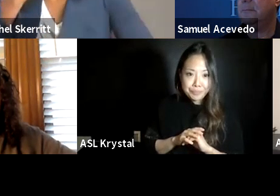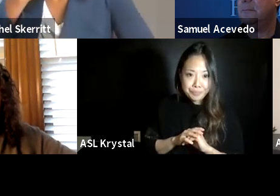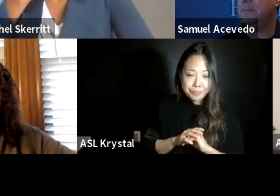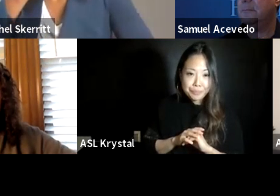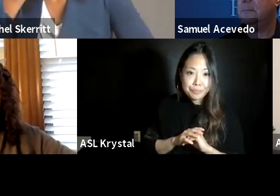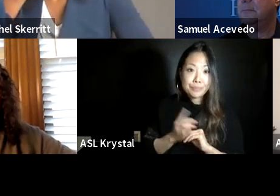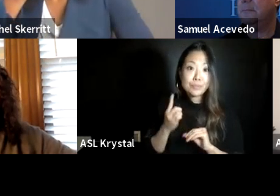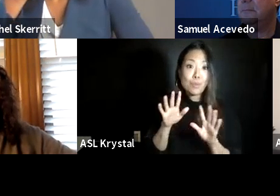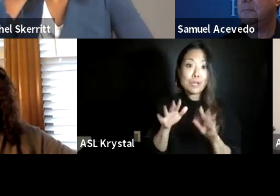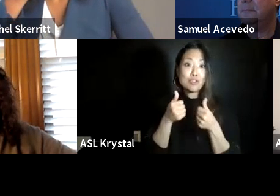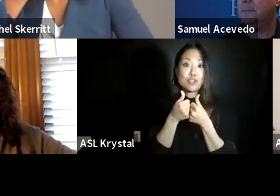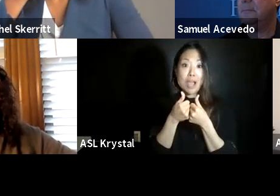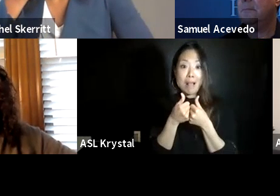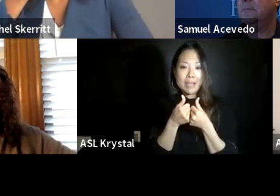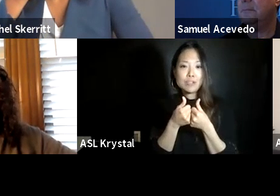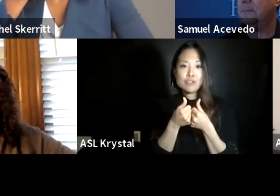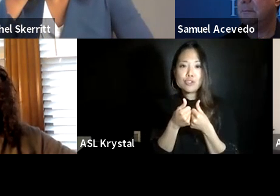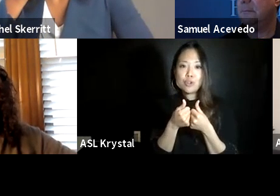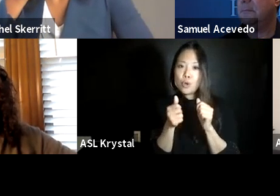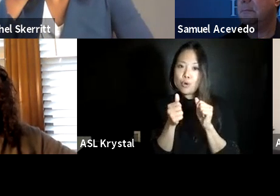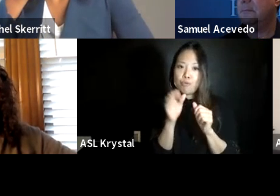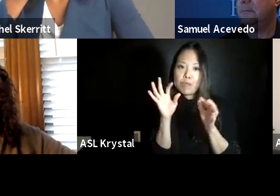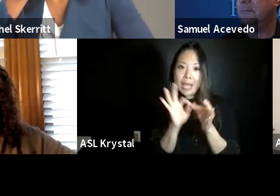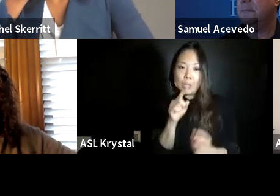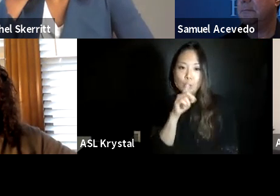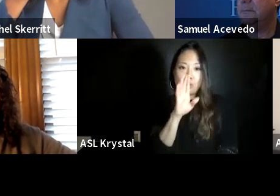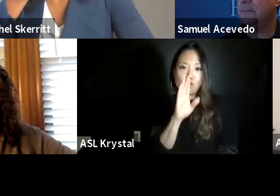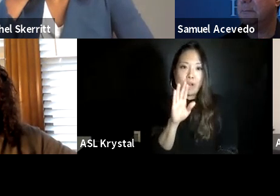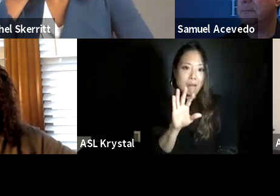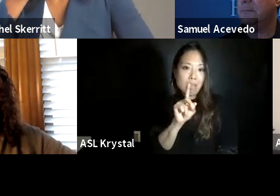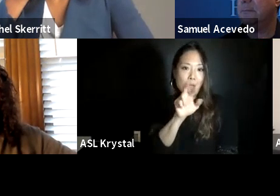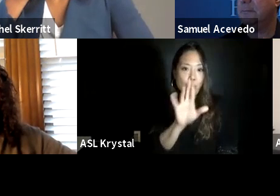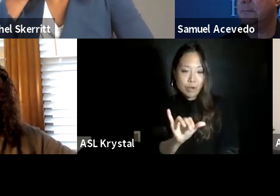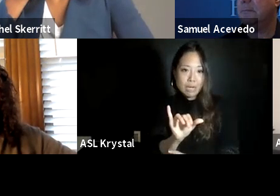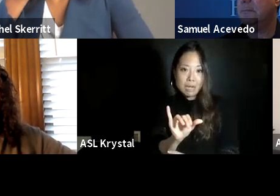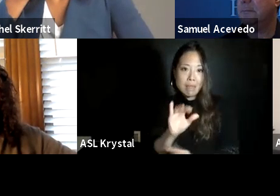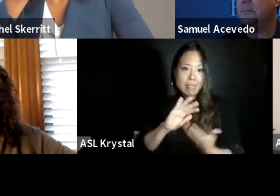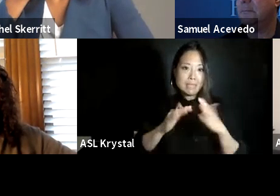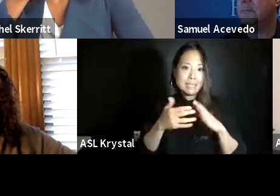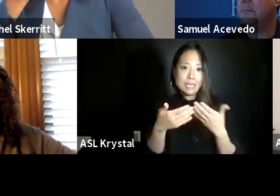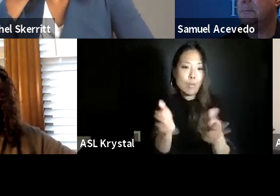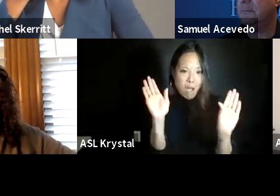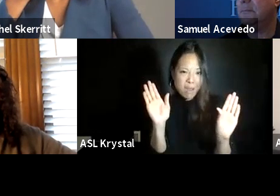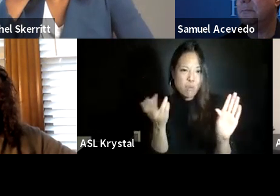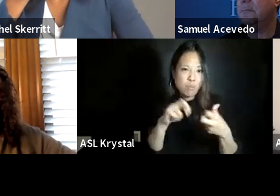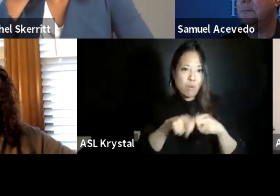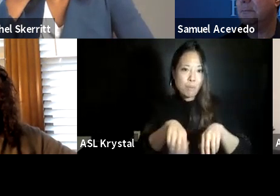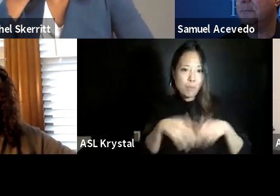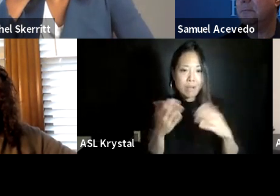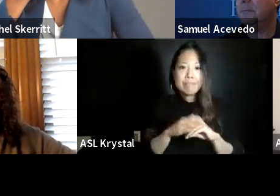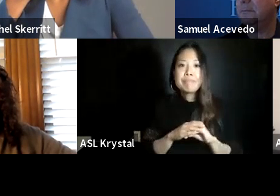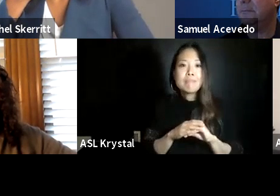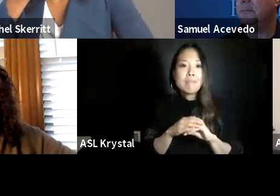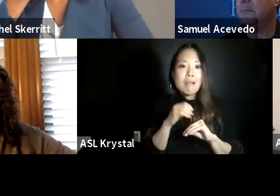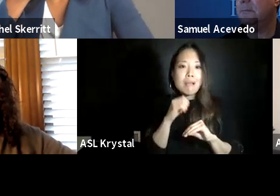challenge that I have with the straight lottery, citywide lottery, is that it doesn't address